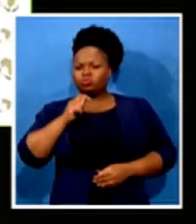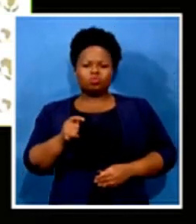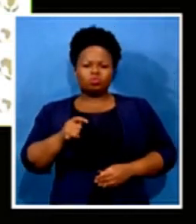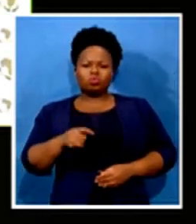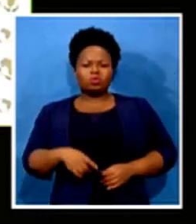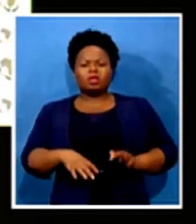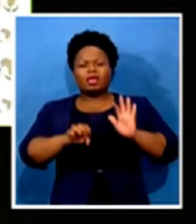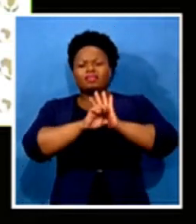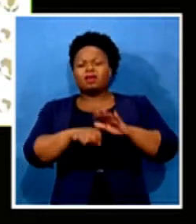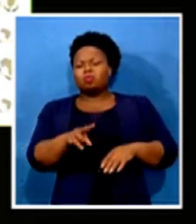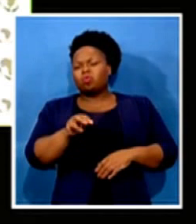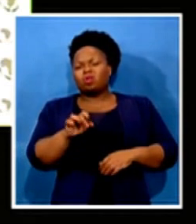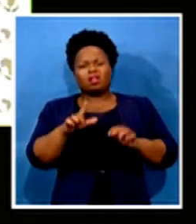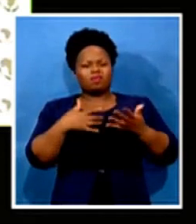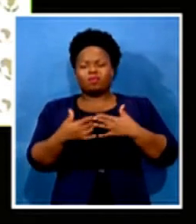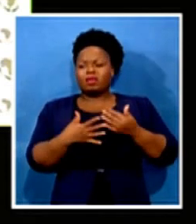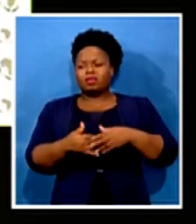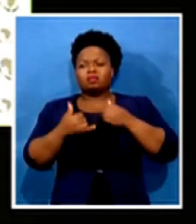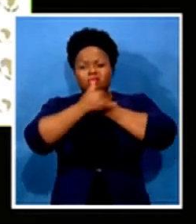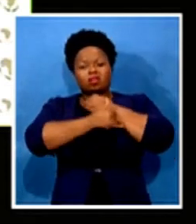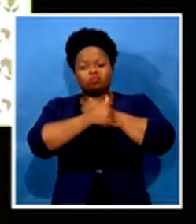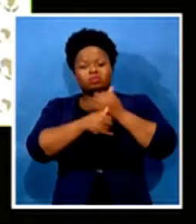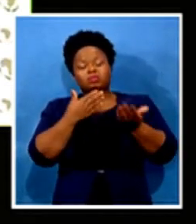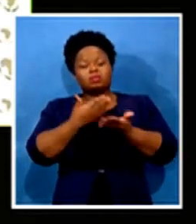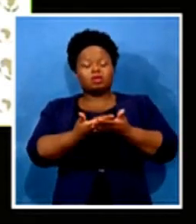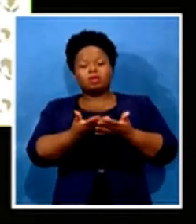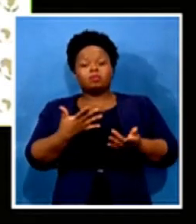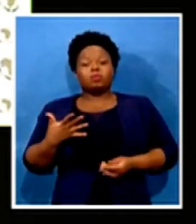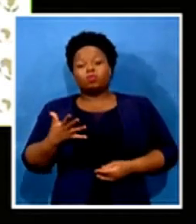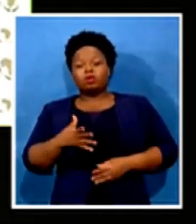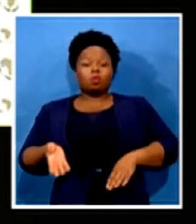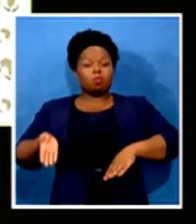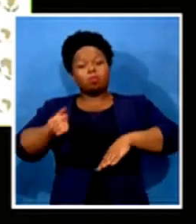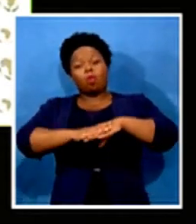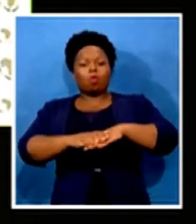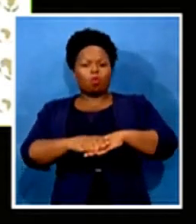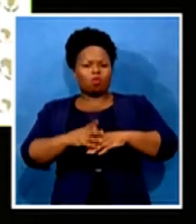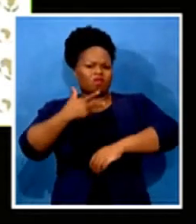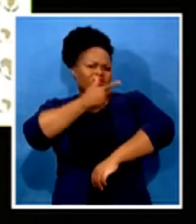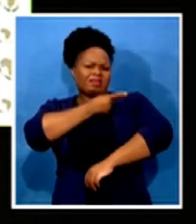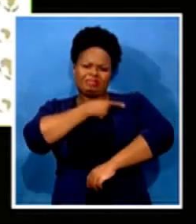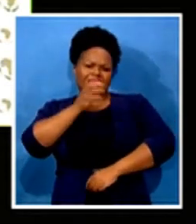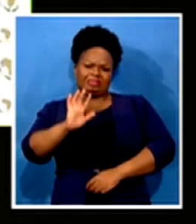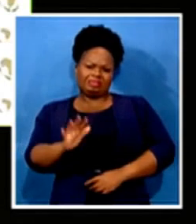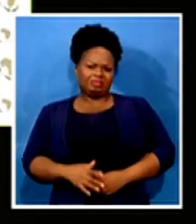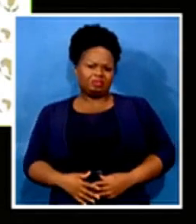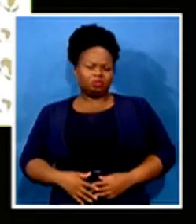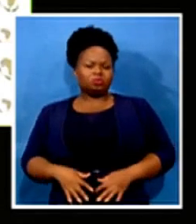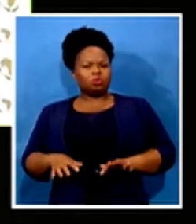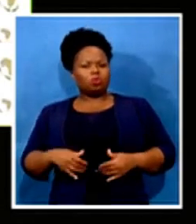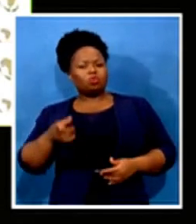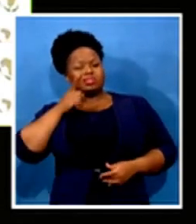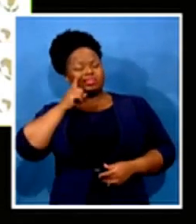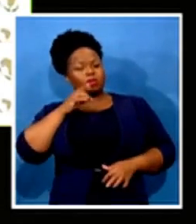to acquire excess doses of vaccines and wait until they vaccinate all their population